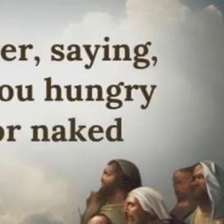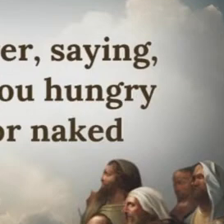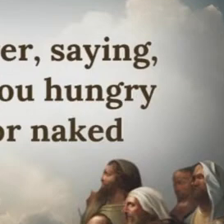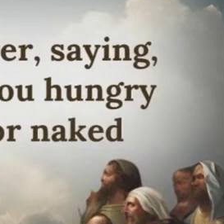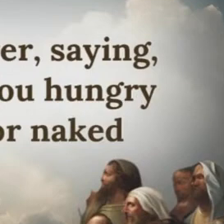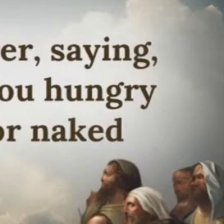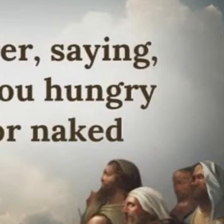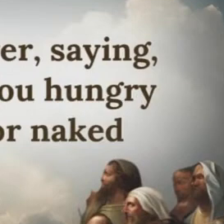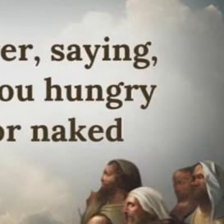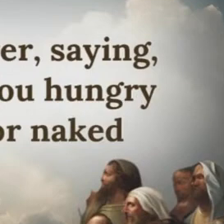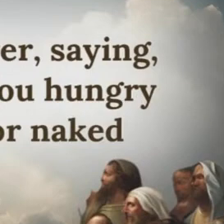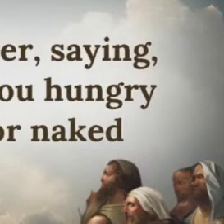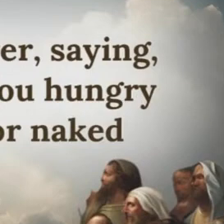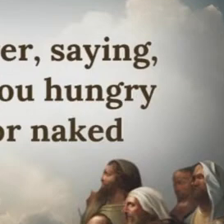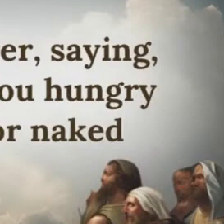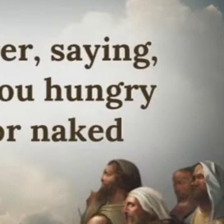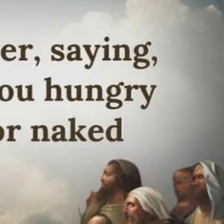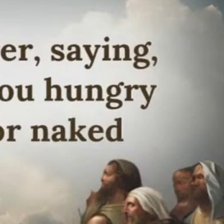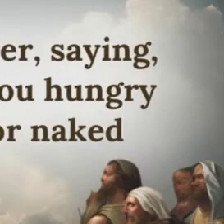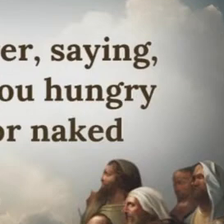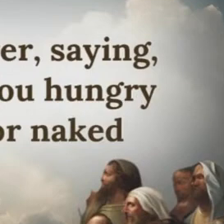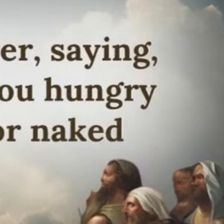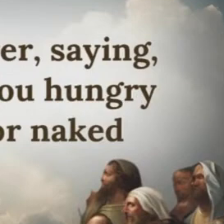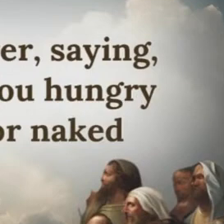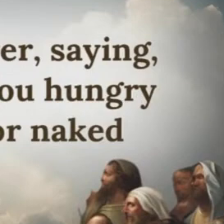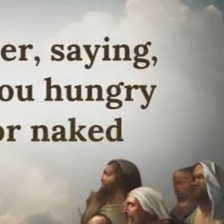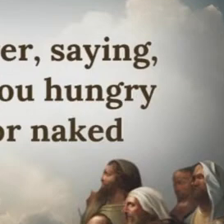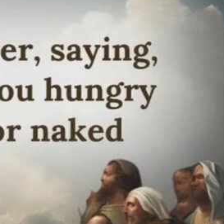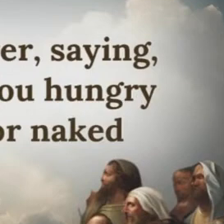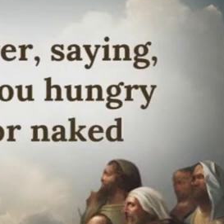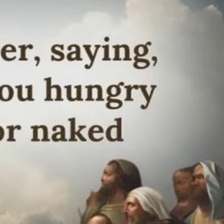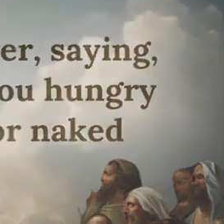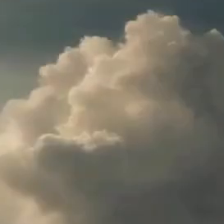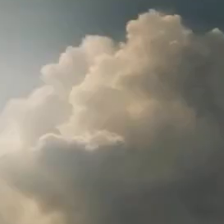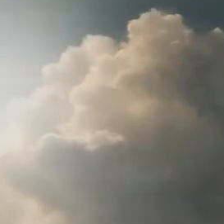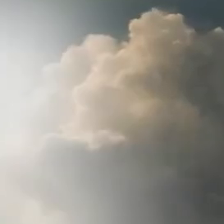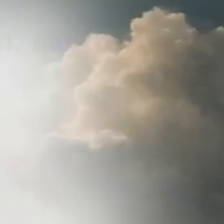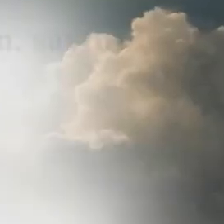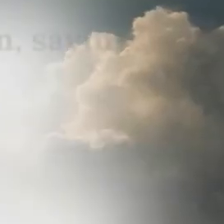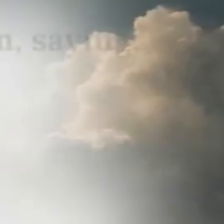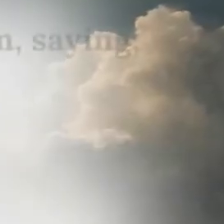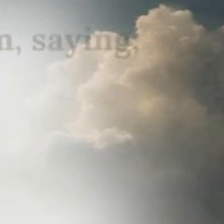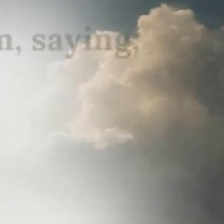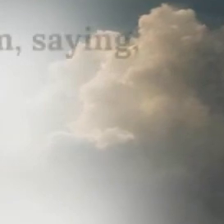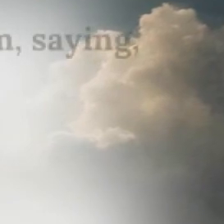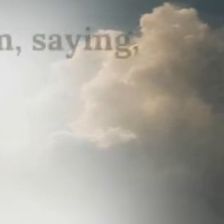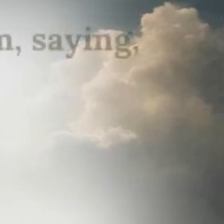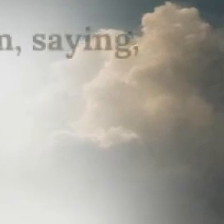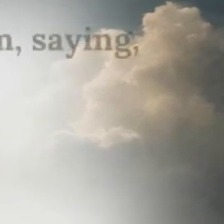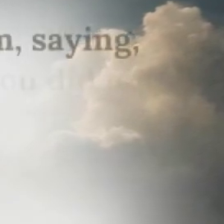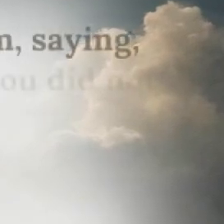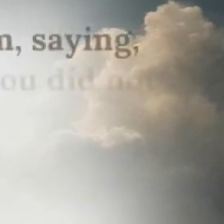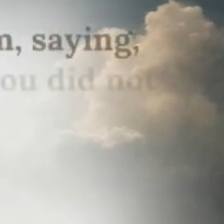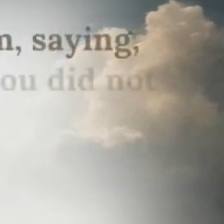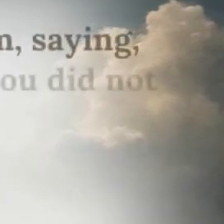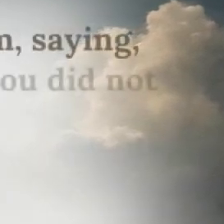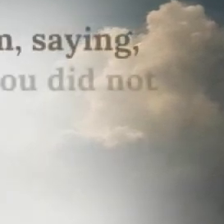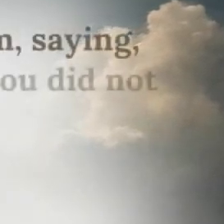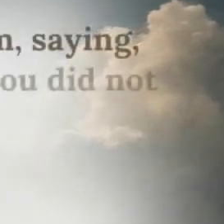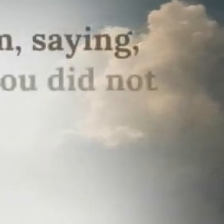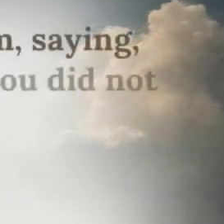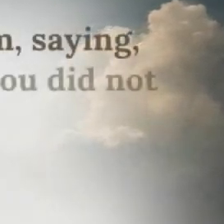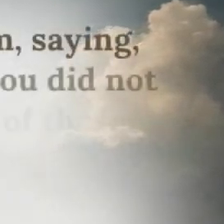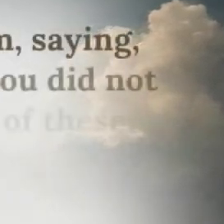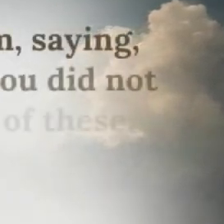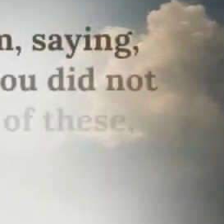stranger, or naked, or sick, or in prison, and did not minister to you?' Then he will answer them, saying, Truly